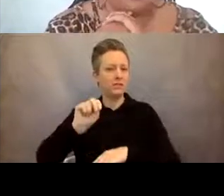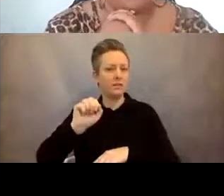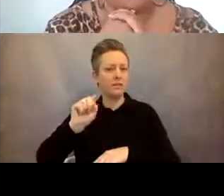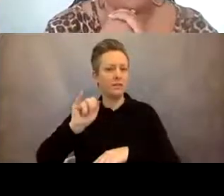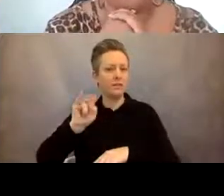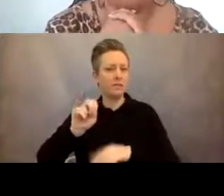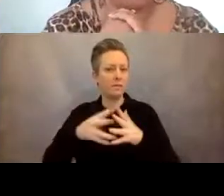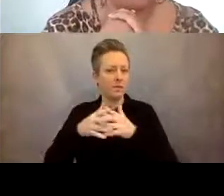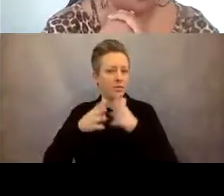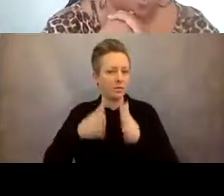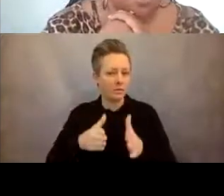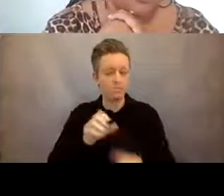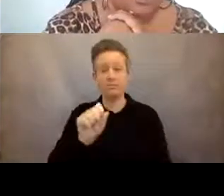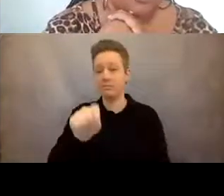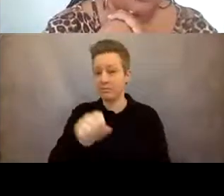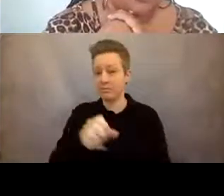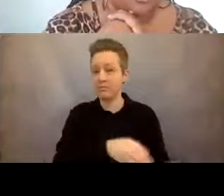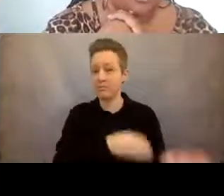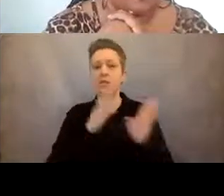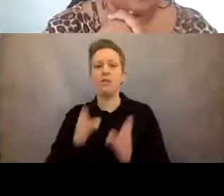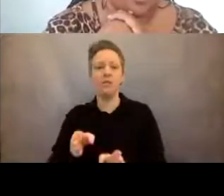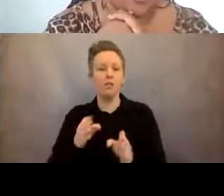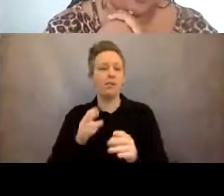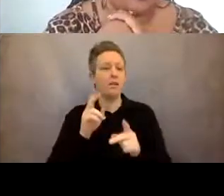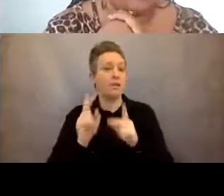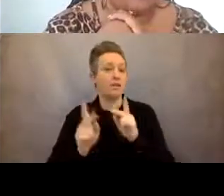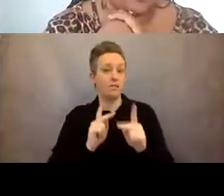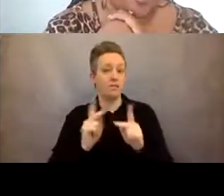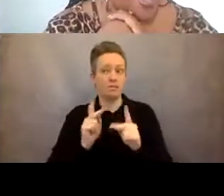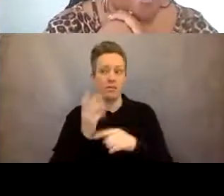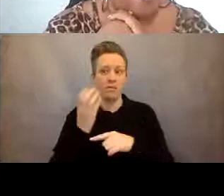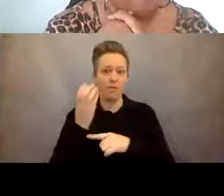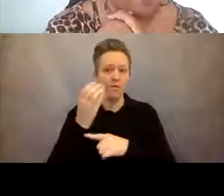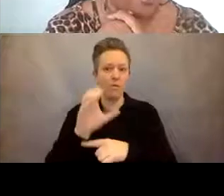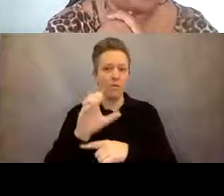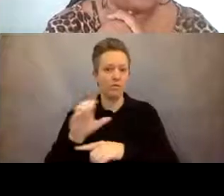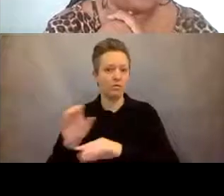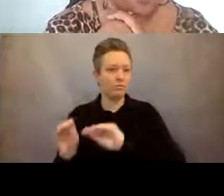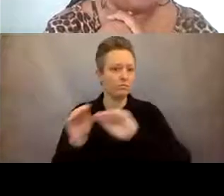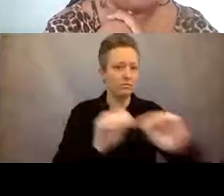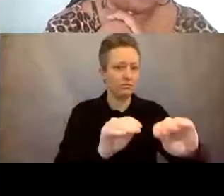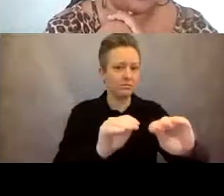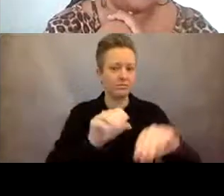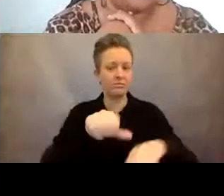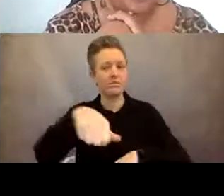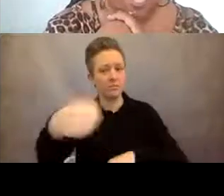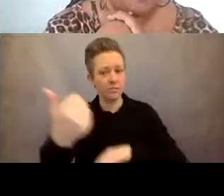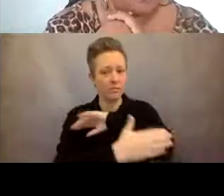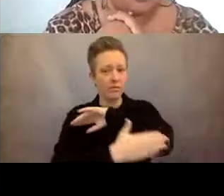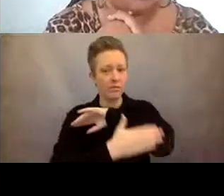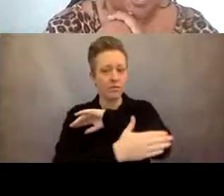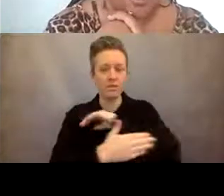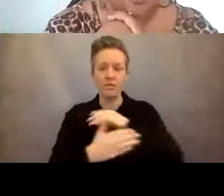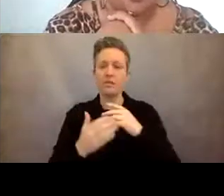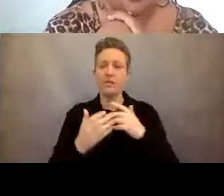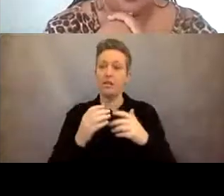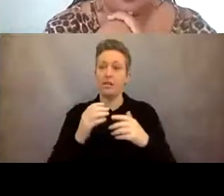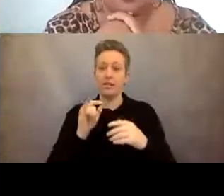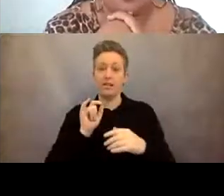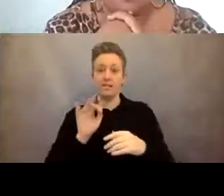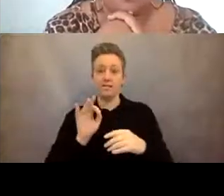type, border crossings, even when you have valid documentation, can be